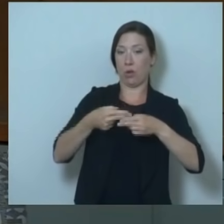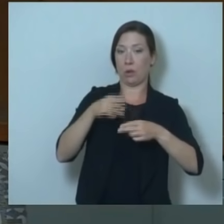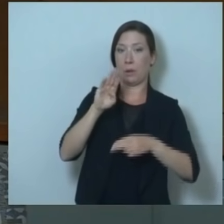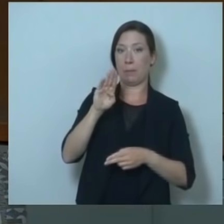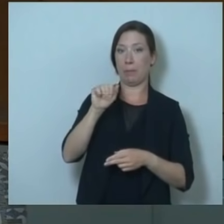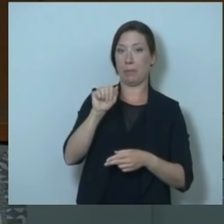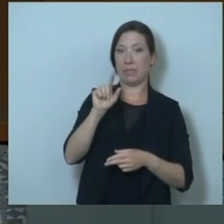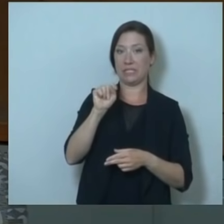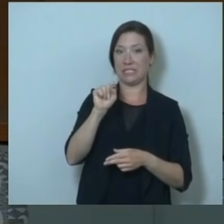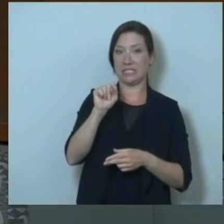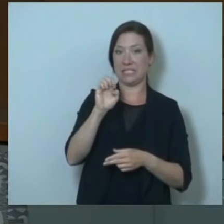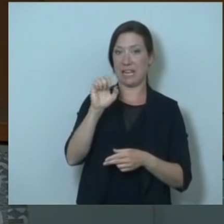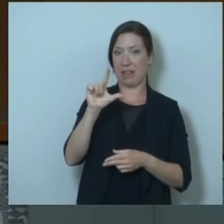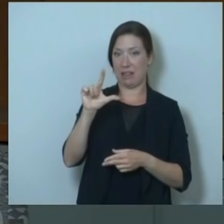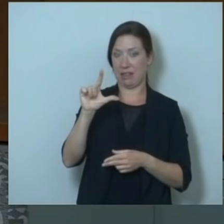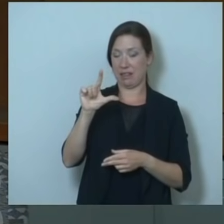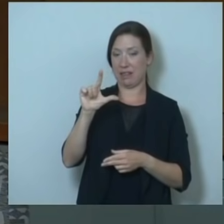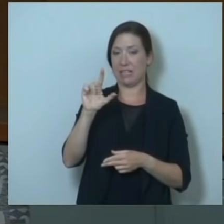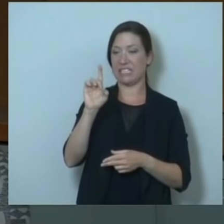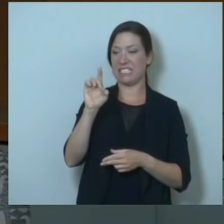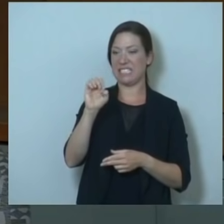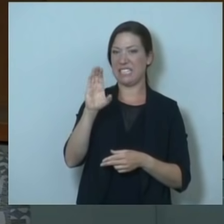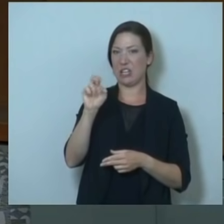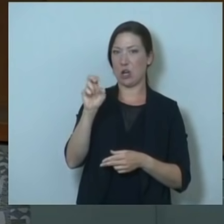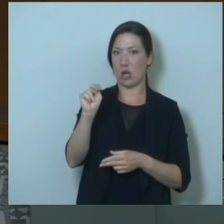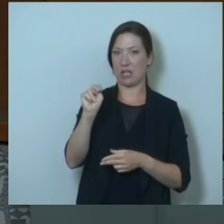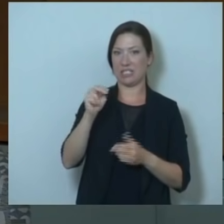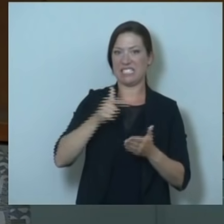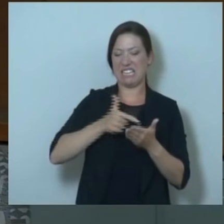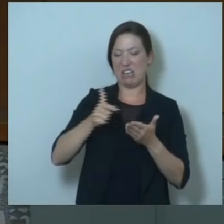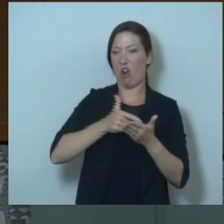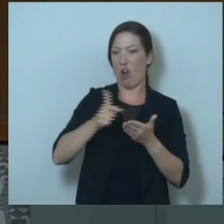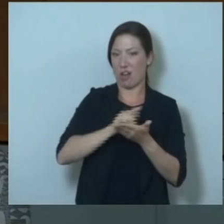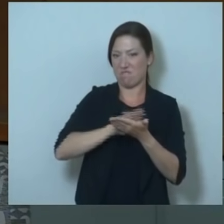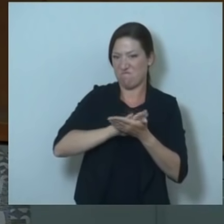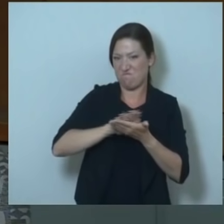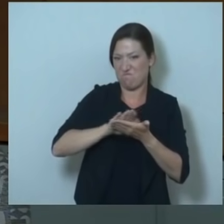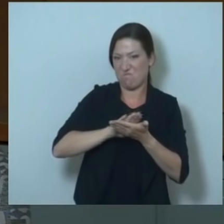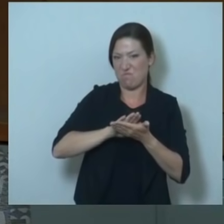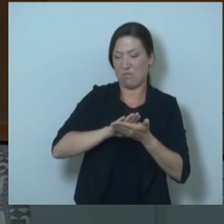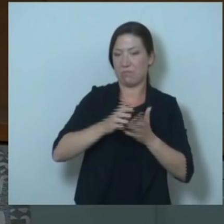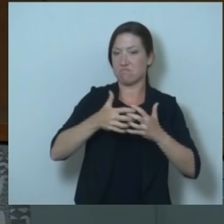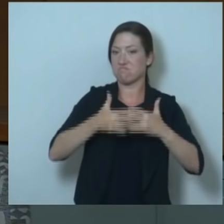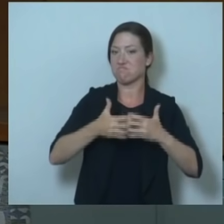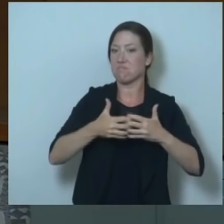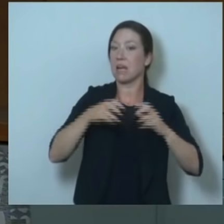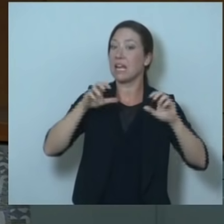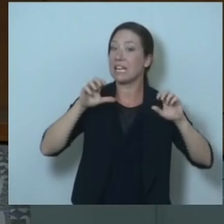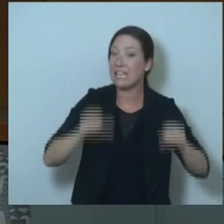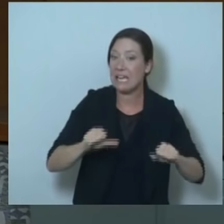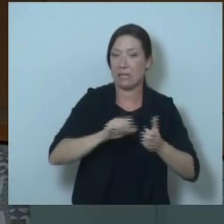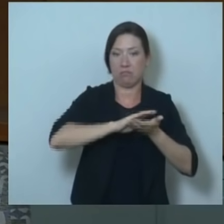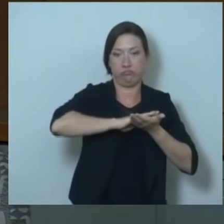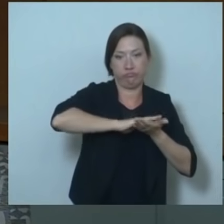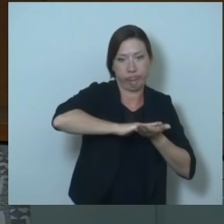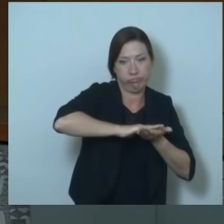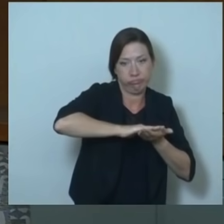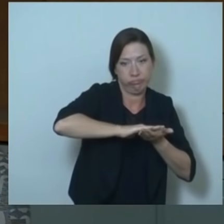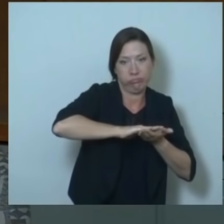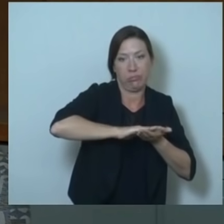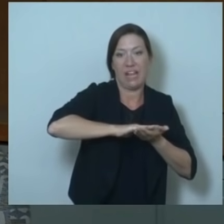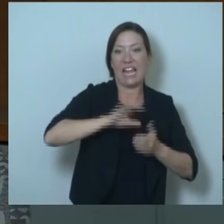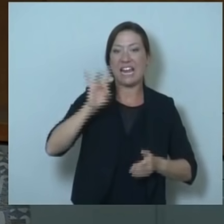Ana Star. And this decon unit can clean 85,000 masks a day. And